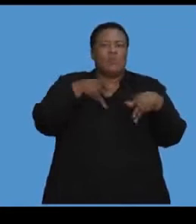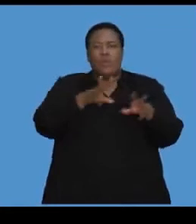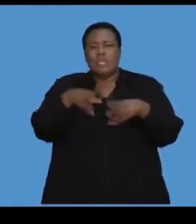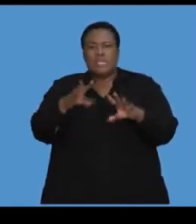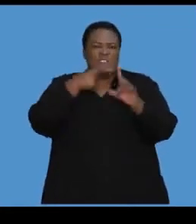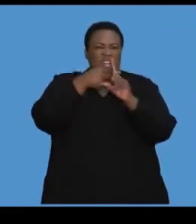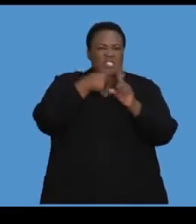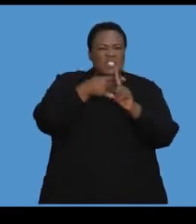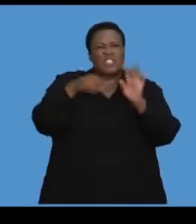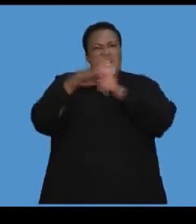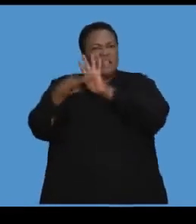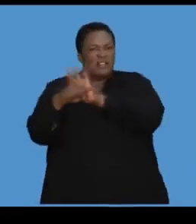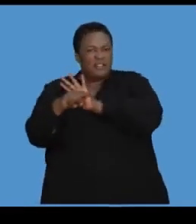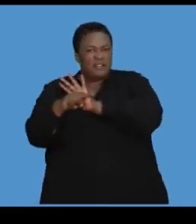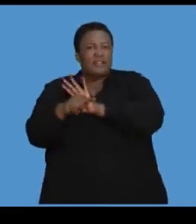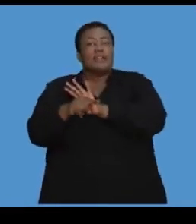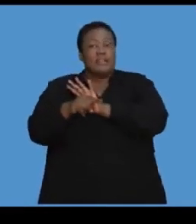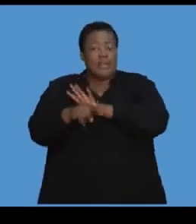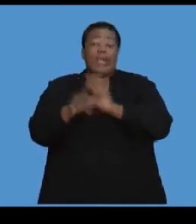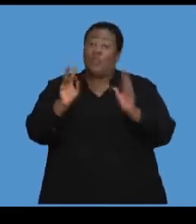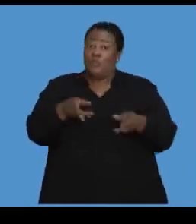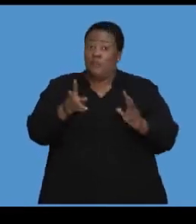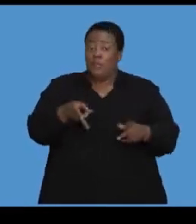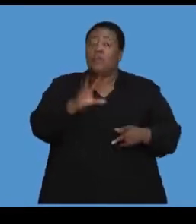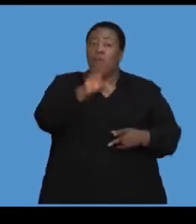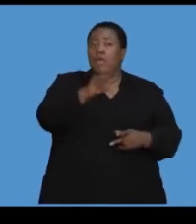advantages, and disadvantages there. They